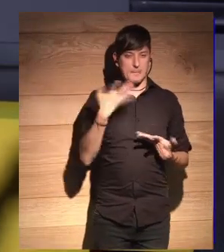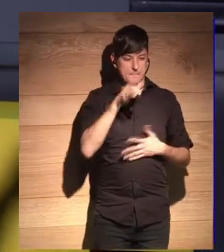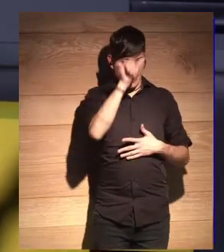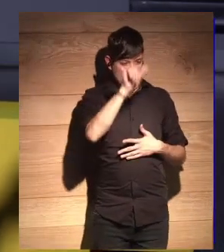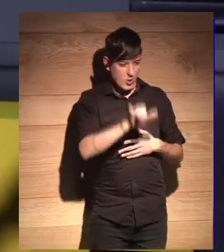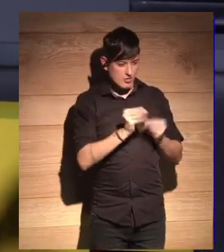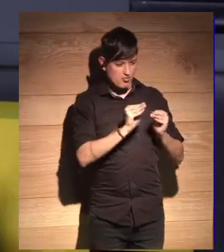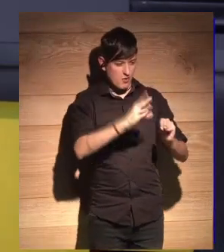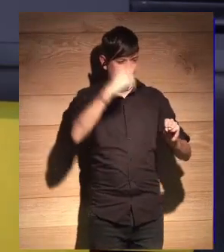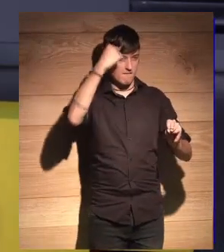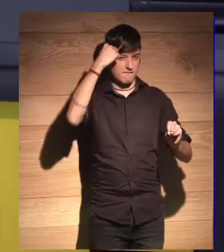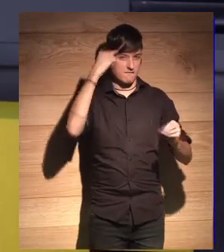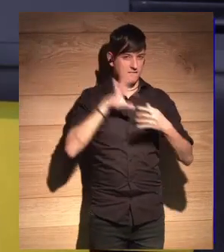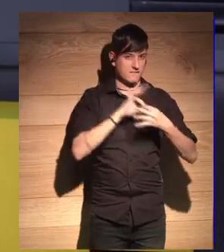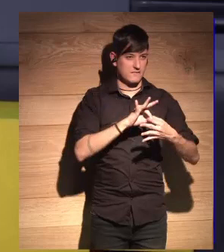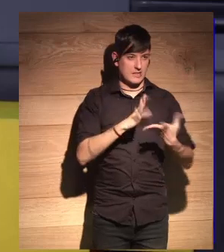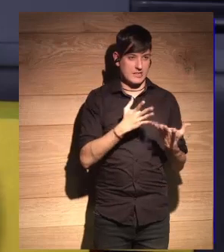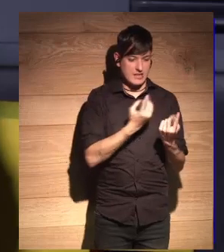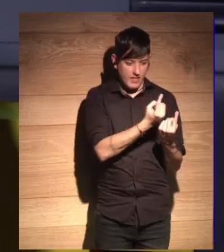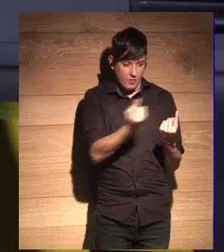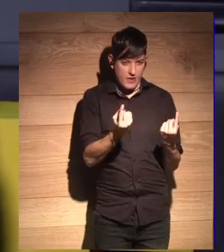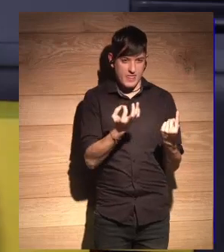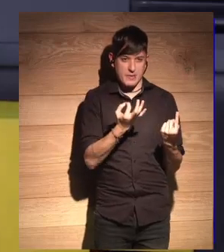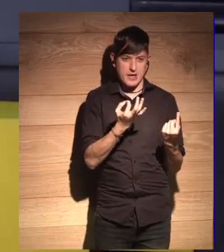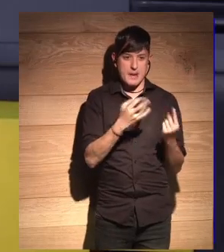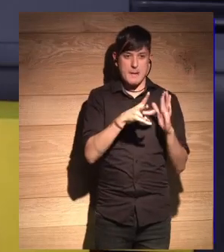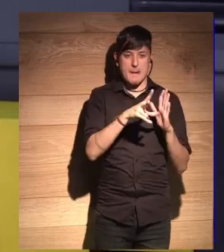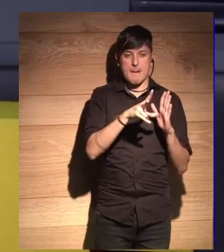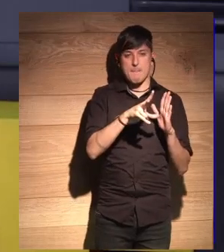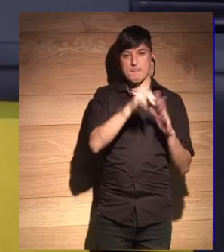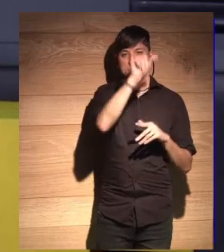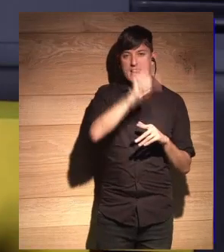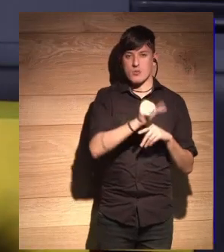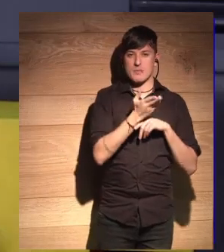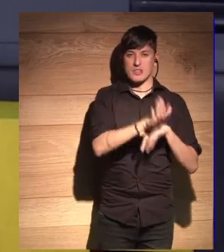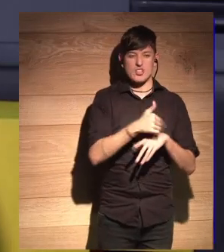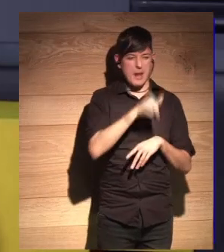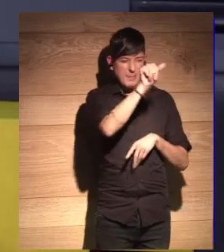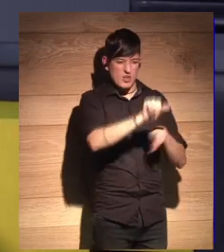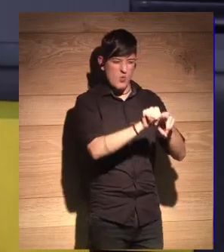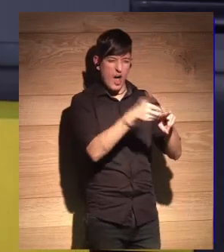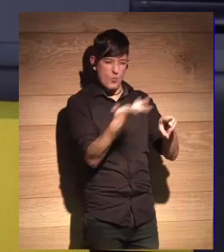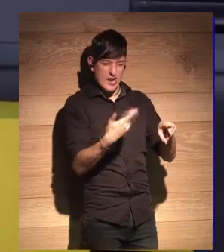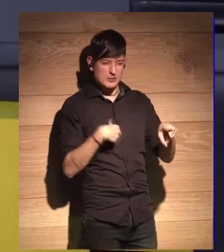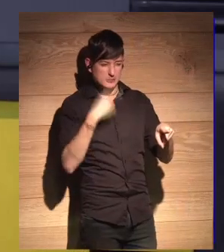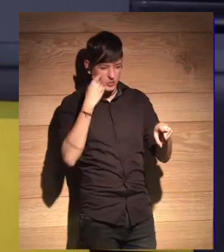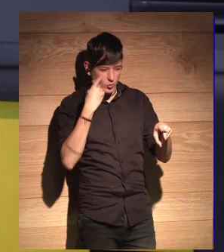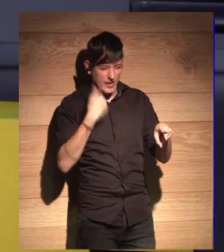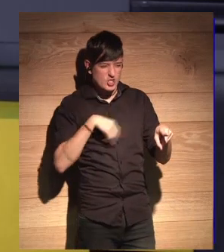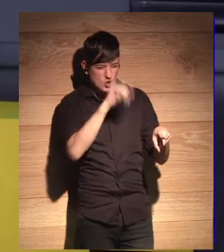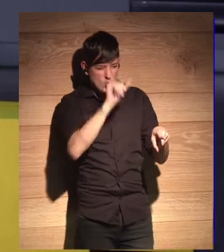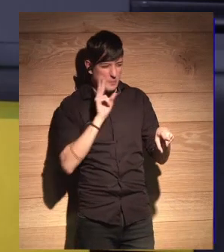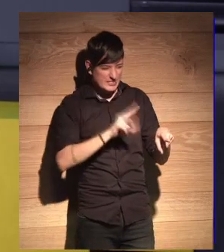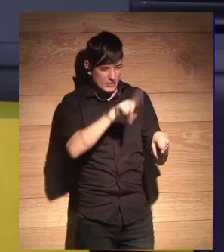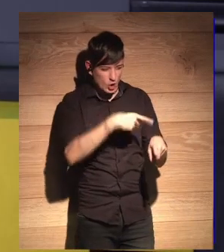ask, what film was that? You know, I've seen that film before. So we worked with and that's about your team, and working with a team that really